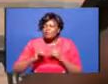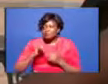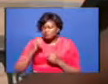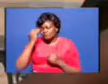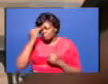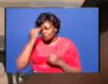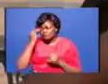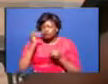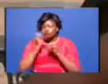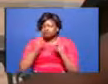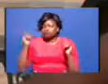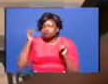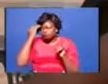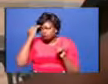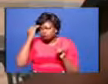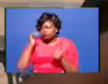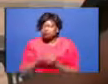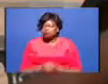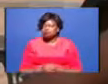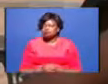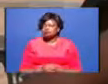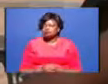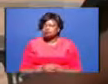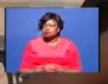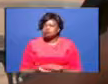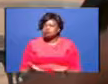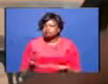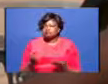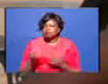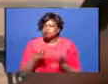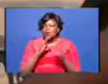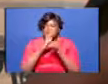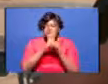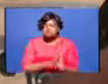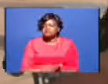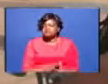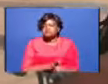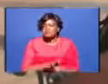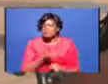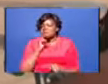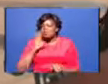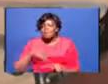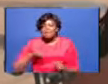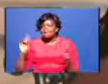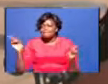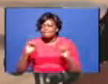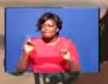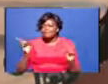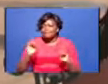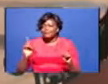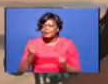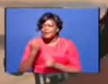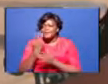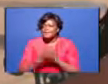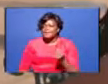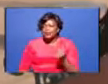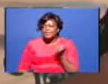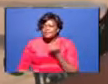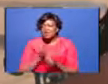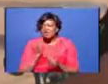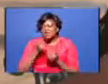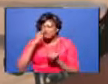mind. This is in no way any form of discrimination against either men or women. Both are treated